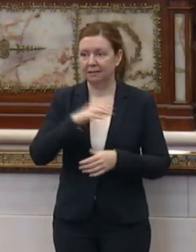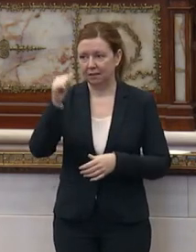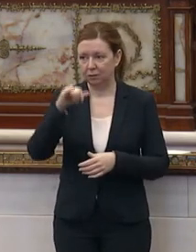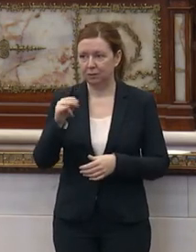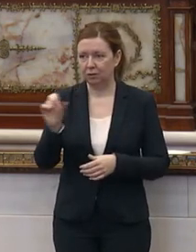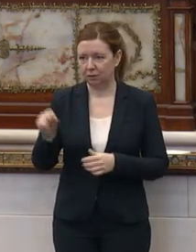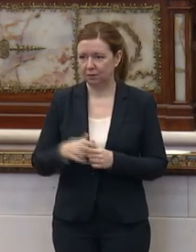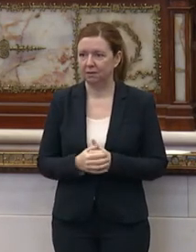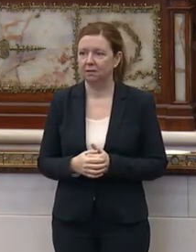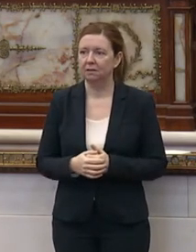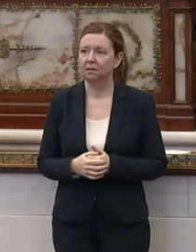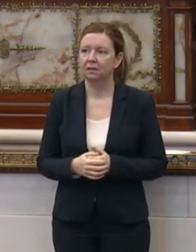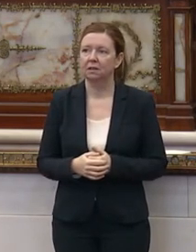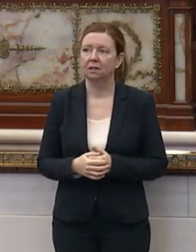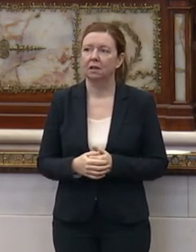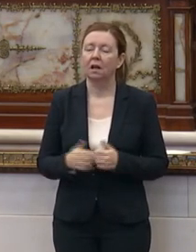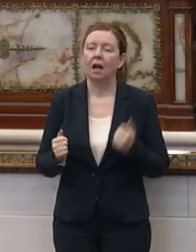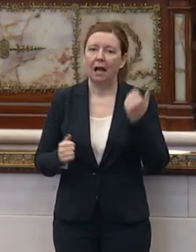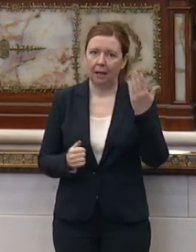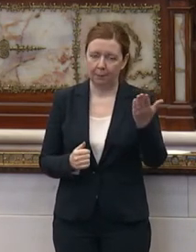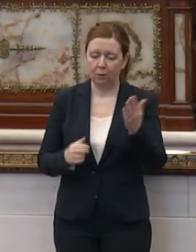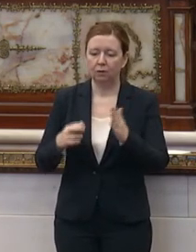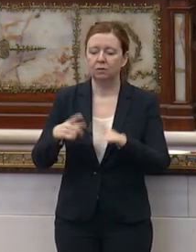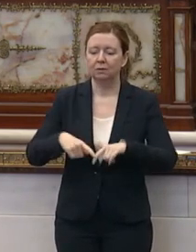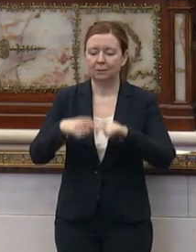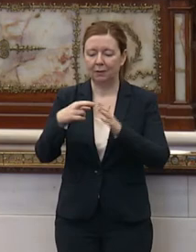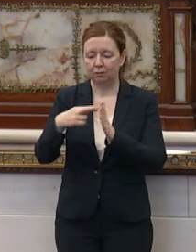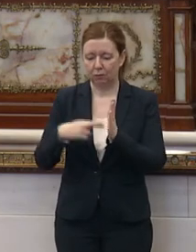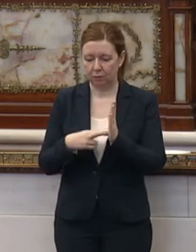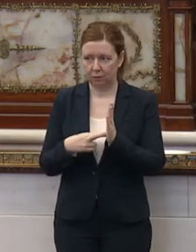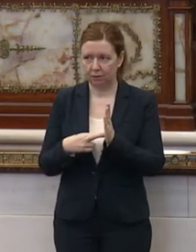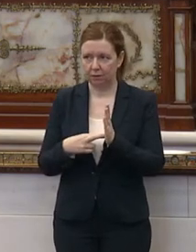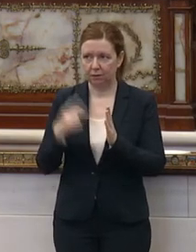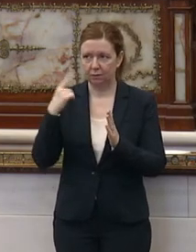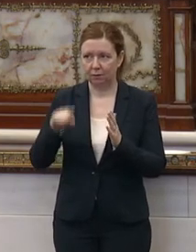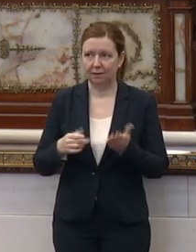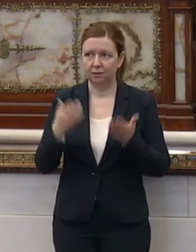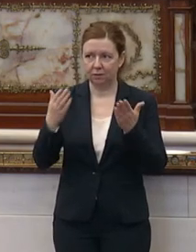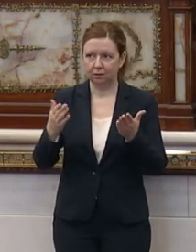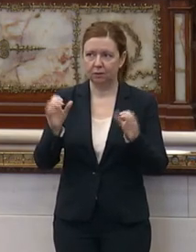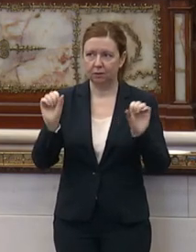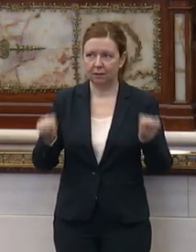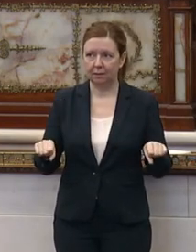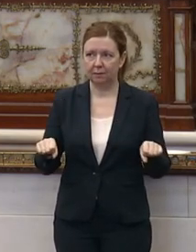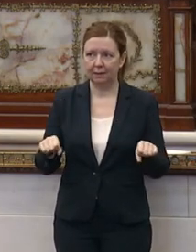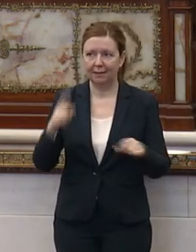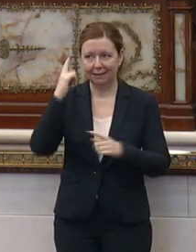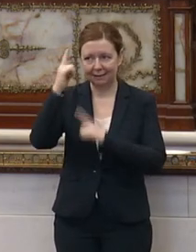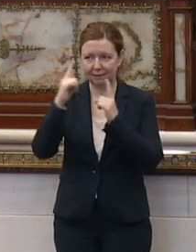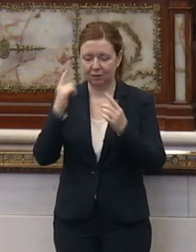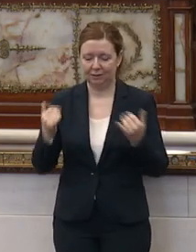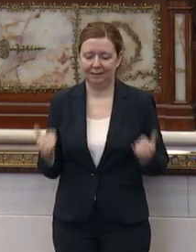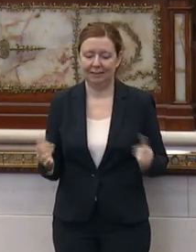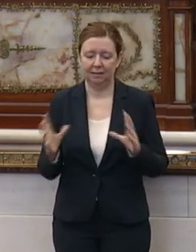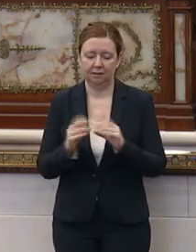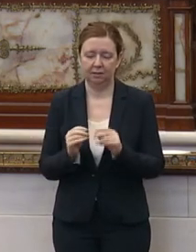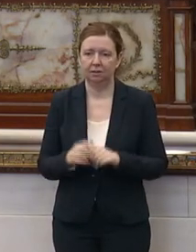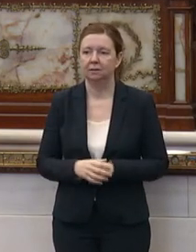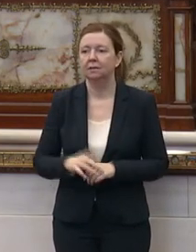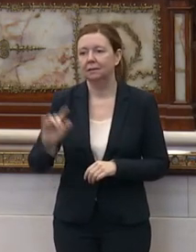Jones. Yes, I'm going to suspend the rules for this resolution so it can be considered in today's